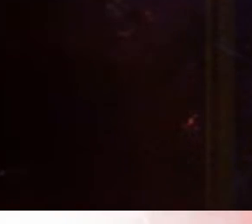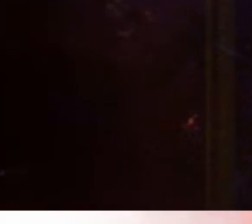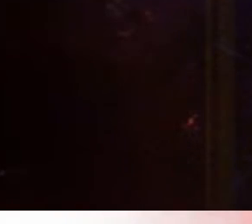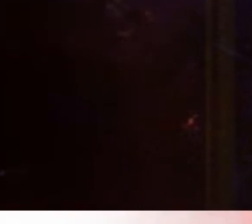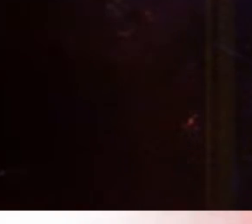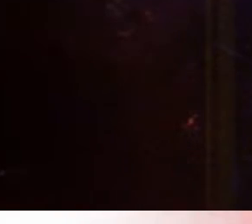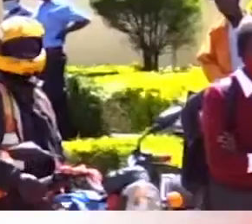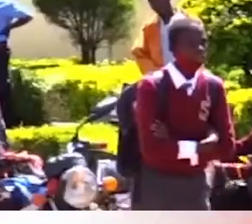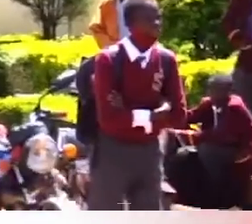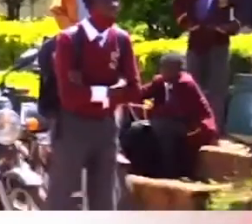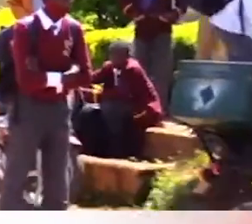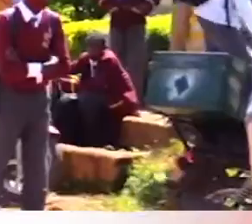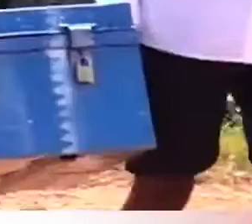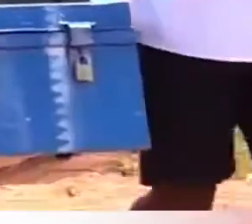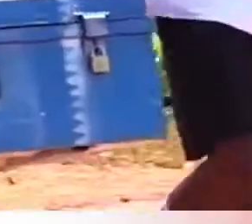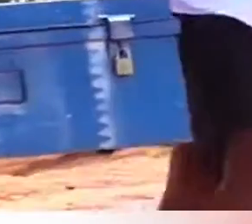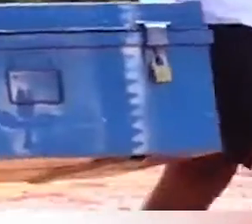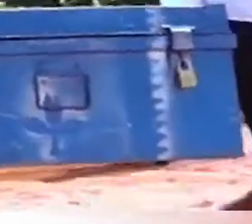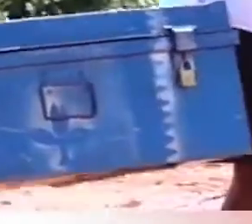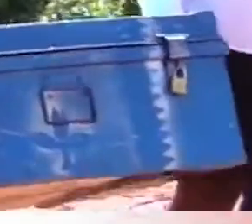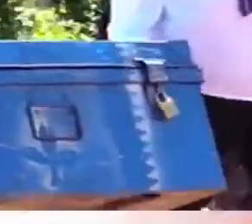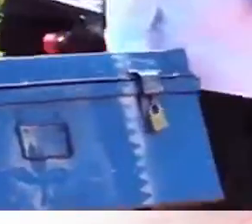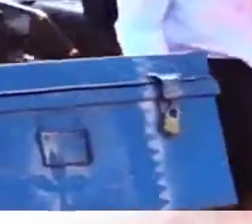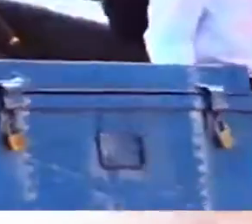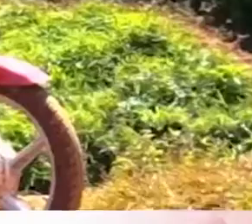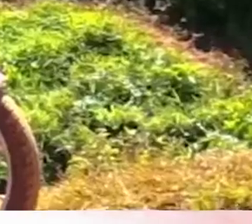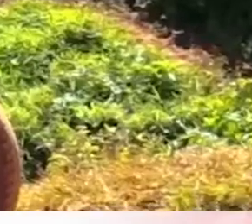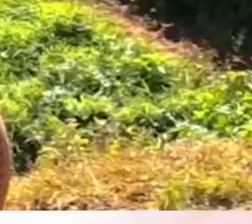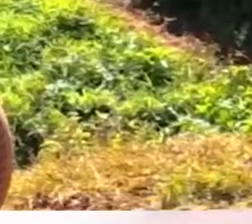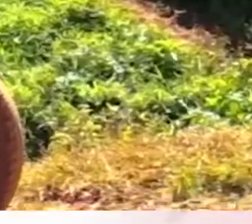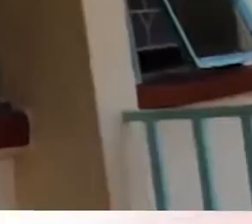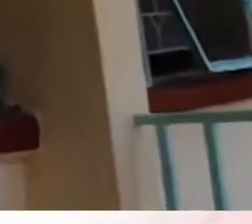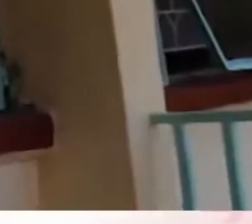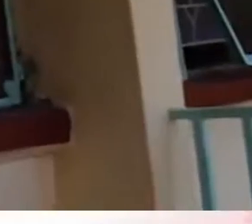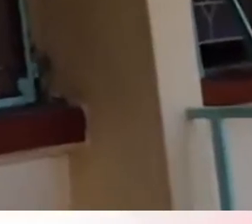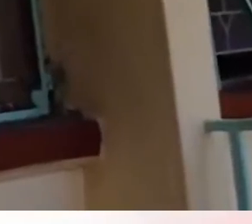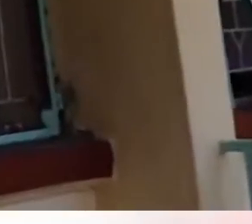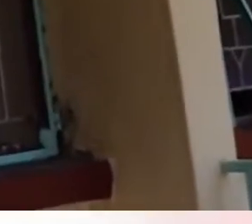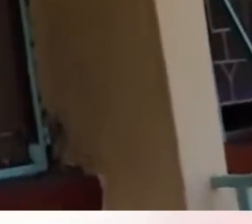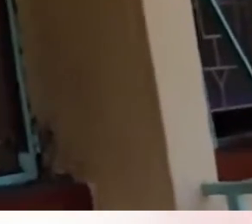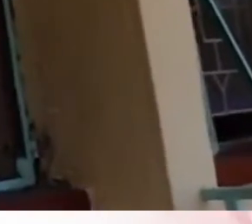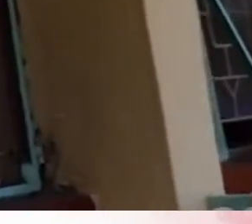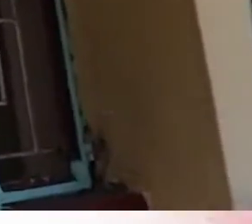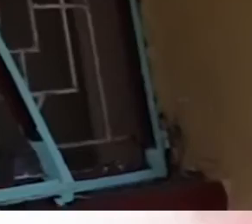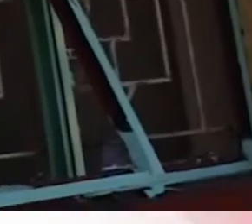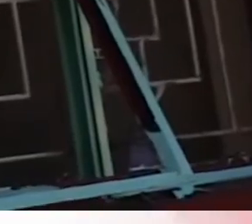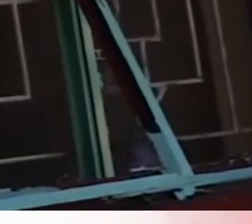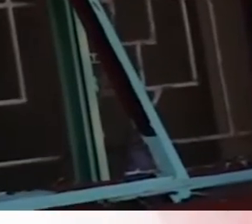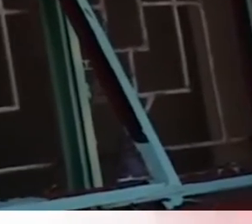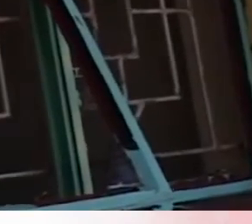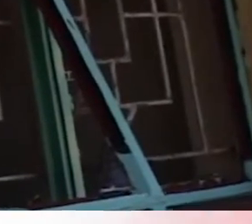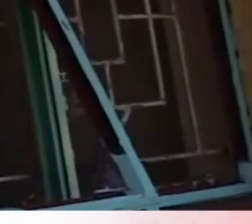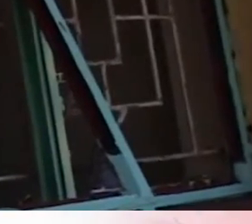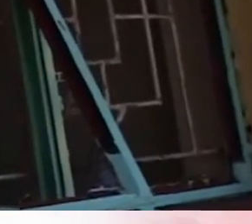Vihiga County. Students of Chavakali High School are reported to have gone on rampage 4 days after they set